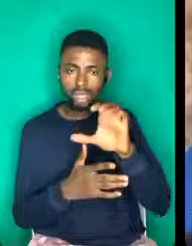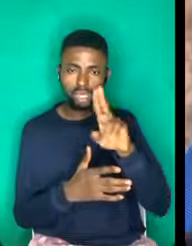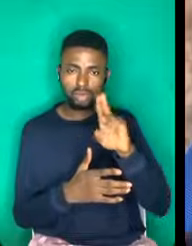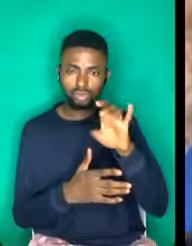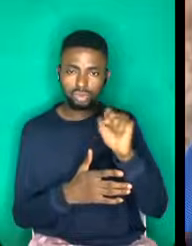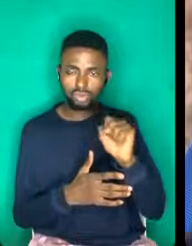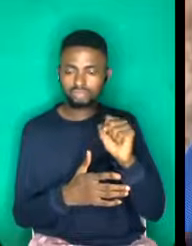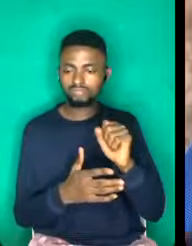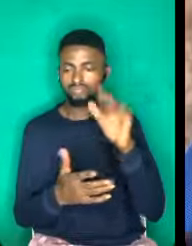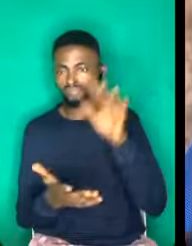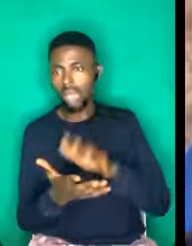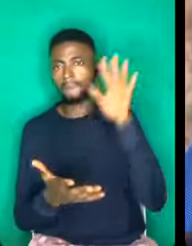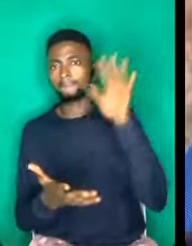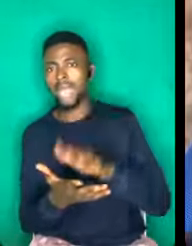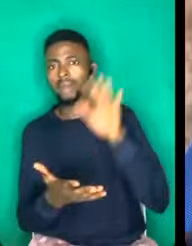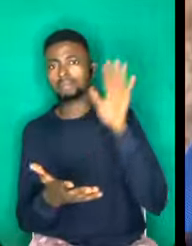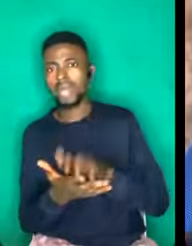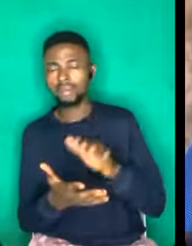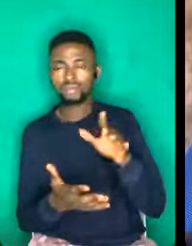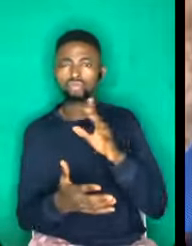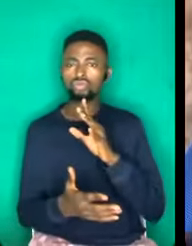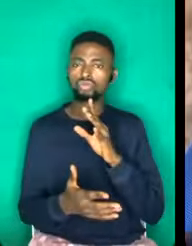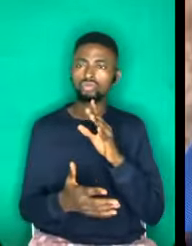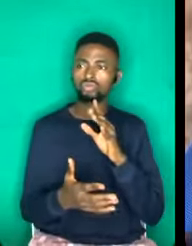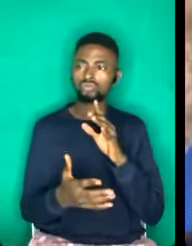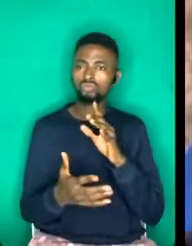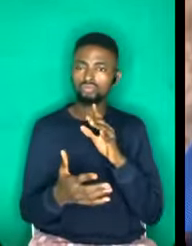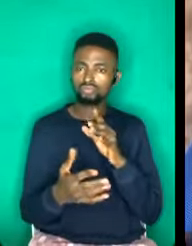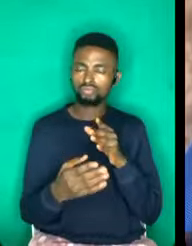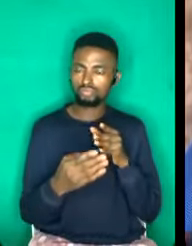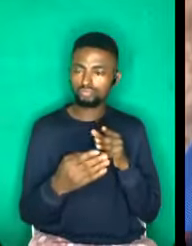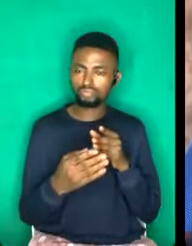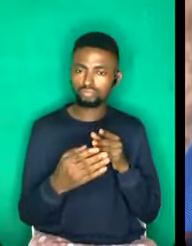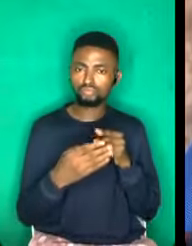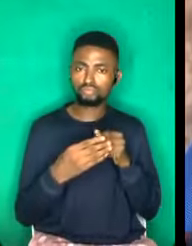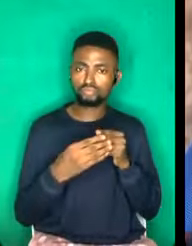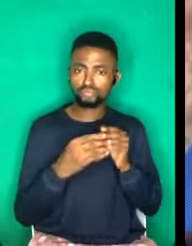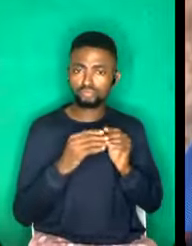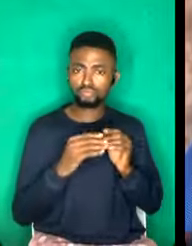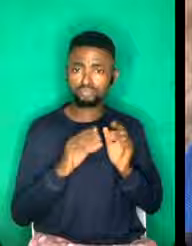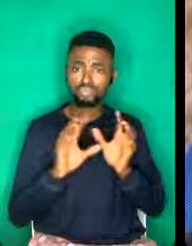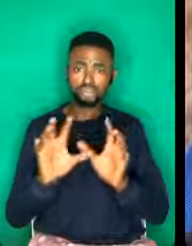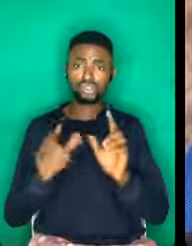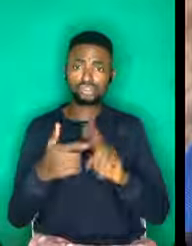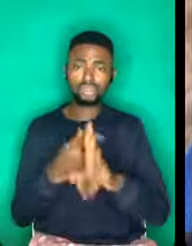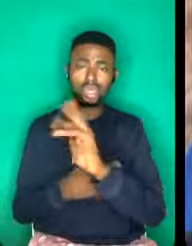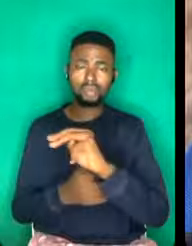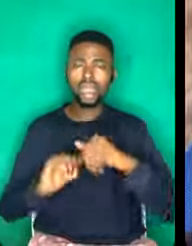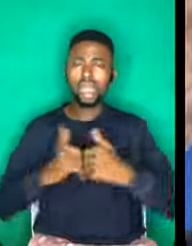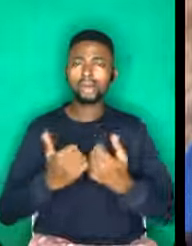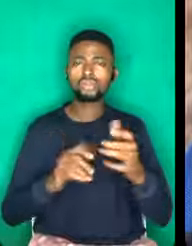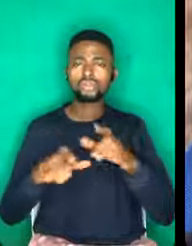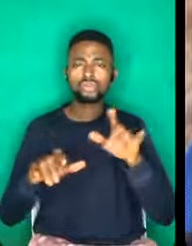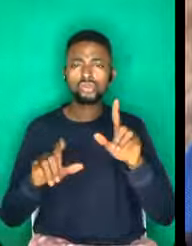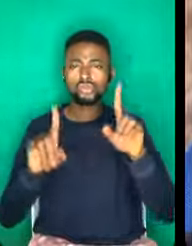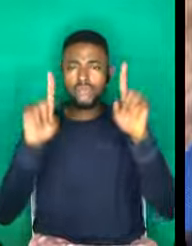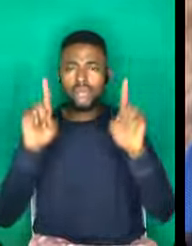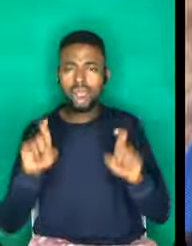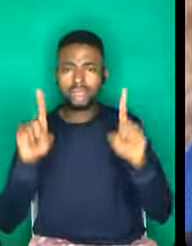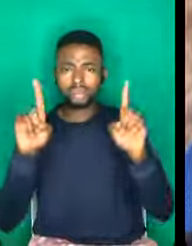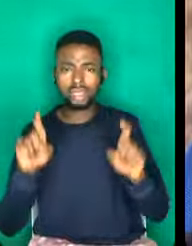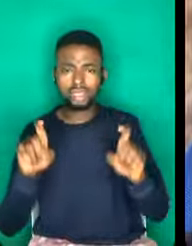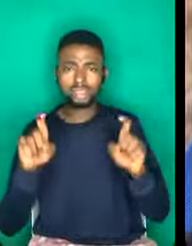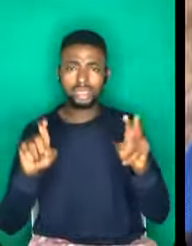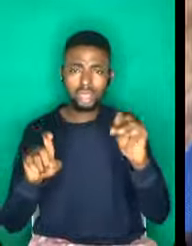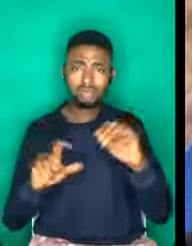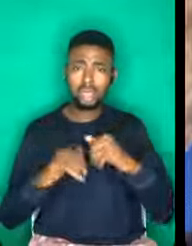you assess them? What do you think, in the in the dance space, how do you think their